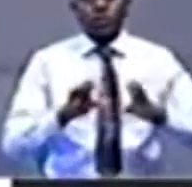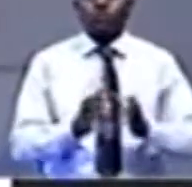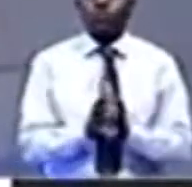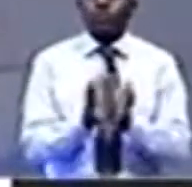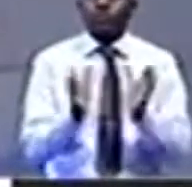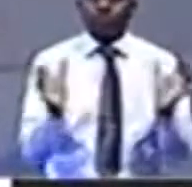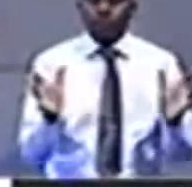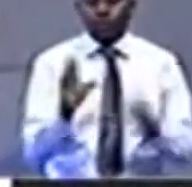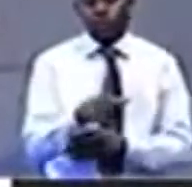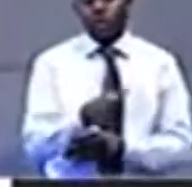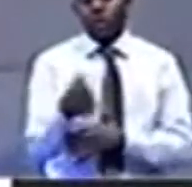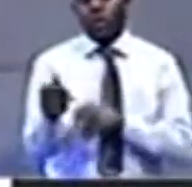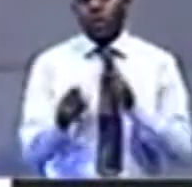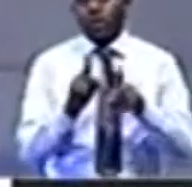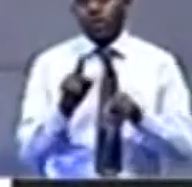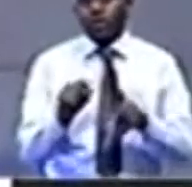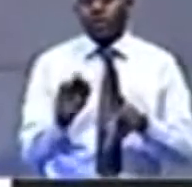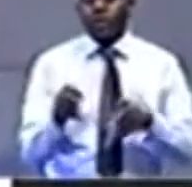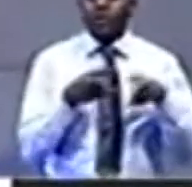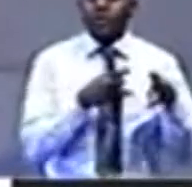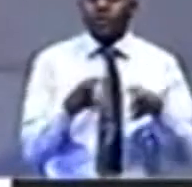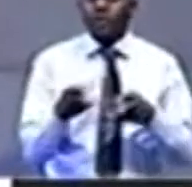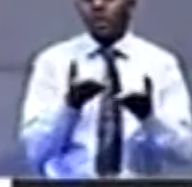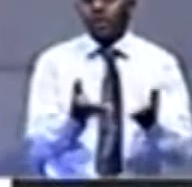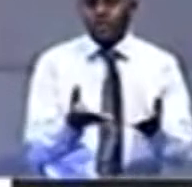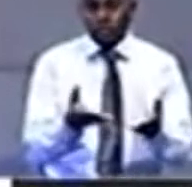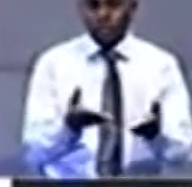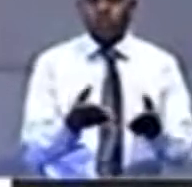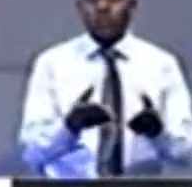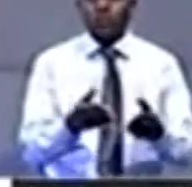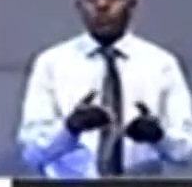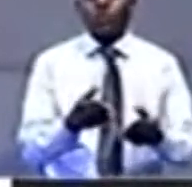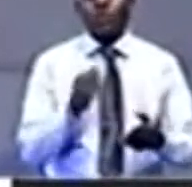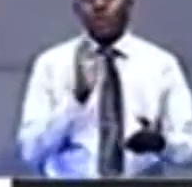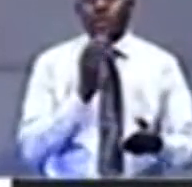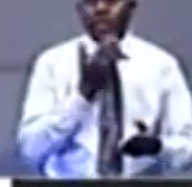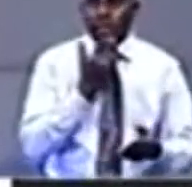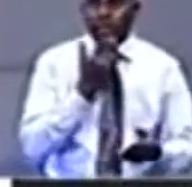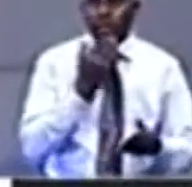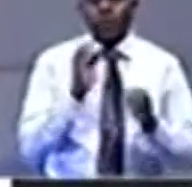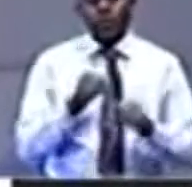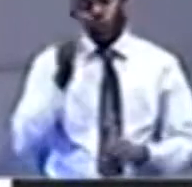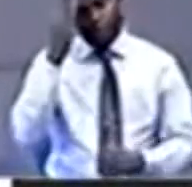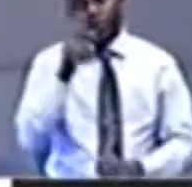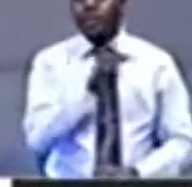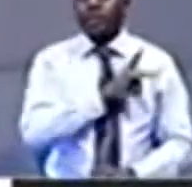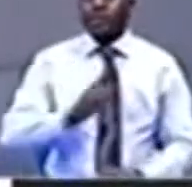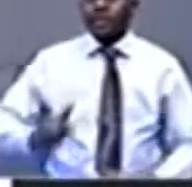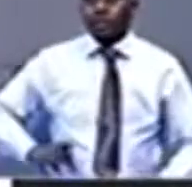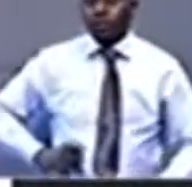to others, using whatever means there is, to be kind, to know that the kingdom of God in which